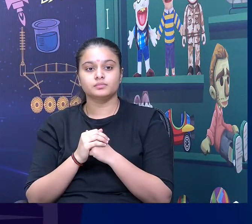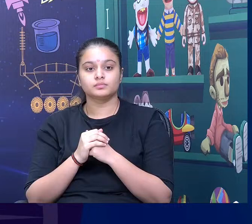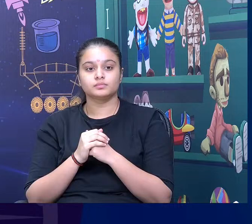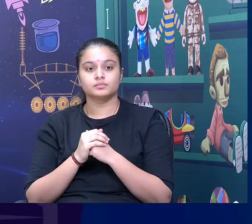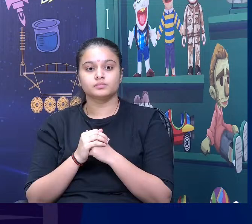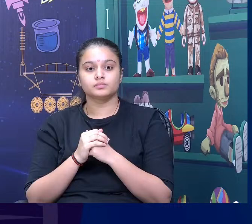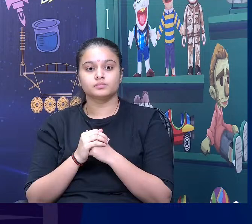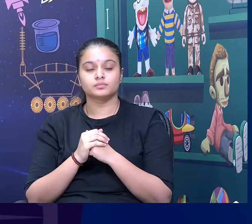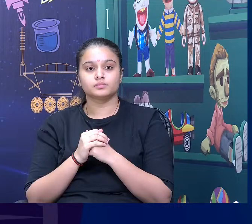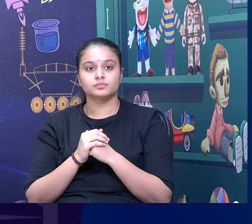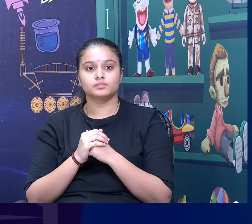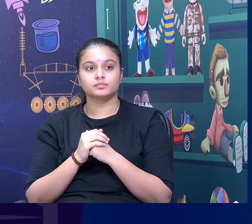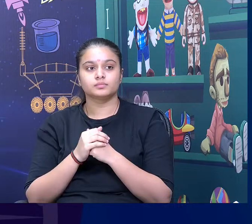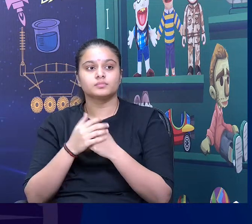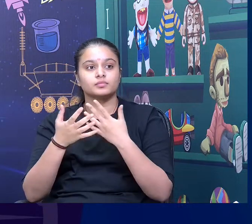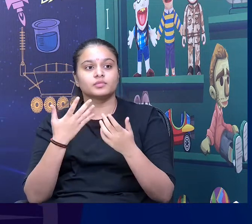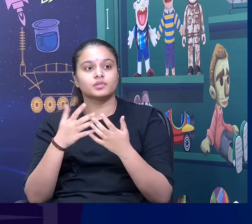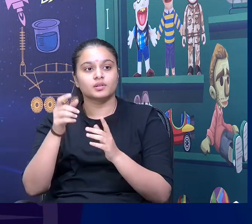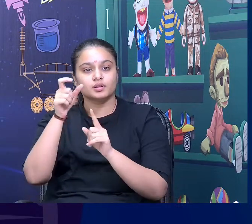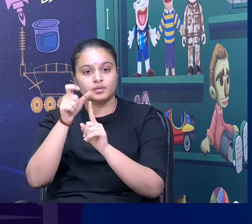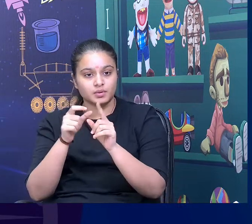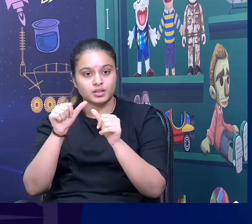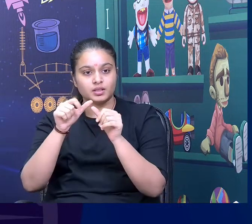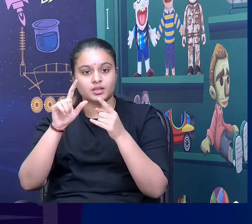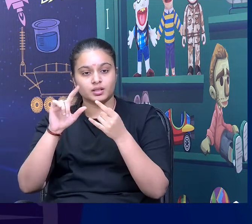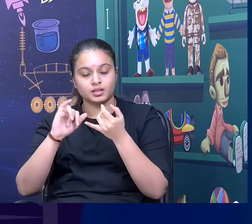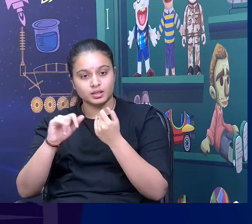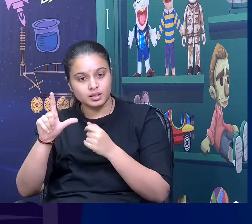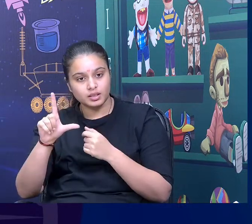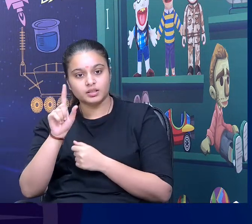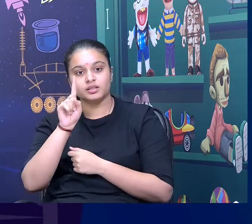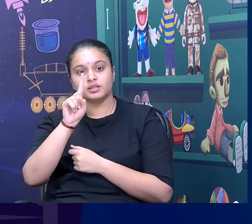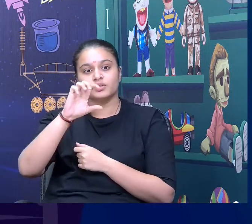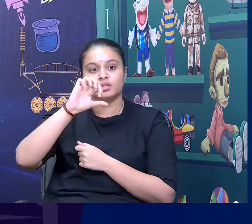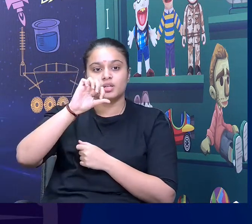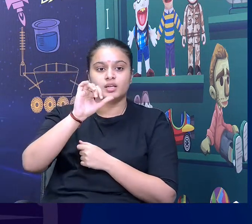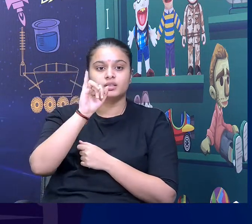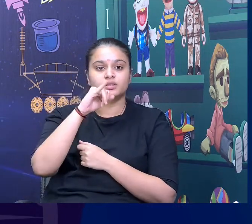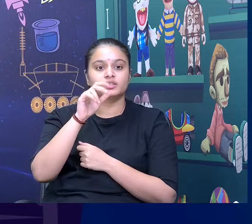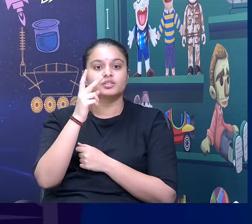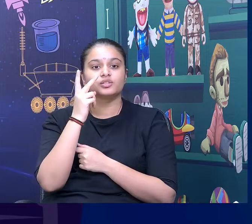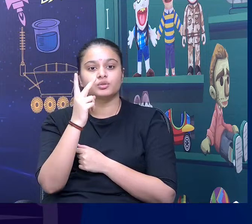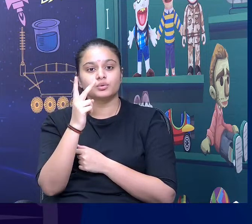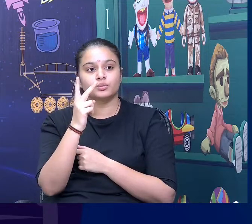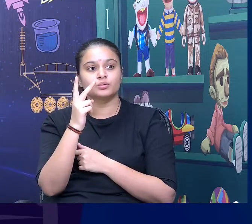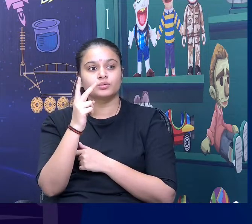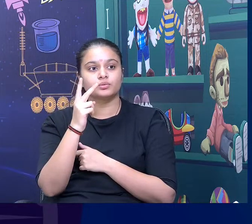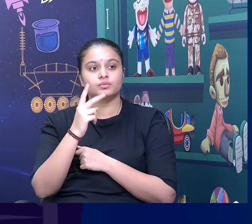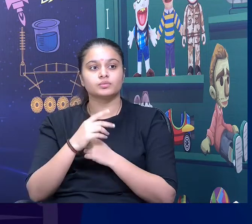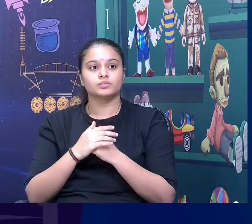Yes. somebody who was identified with ALS in the year 1962, and